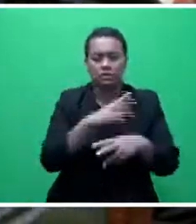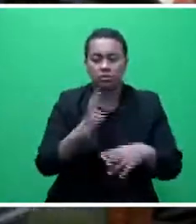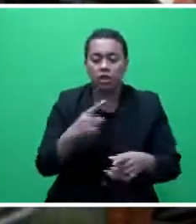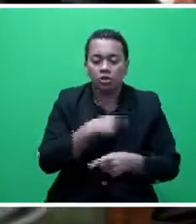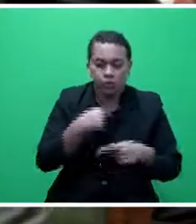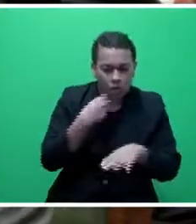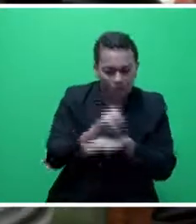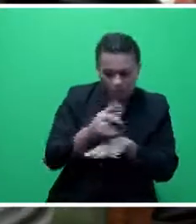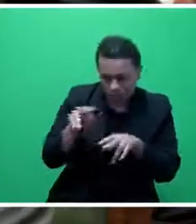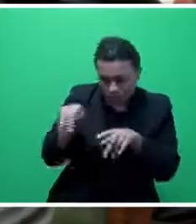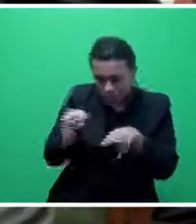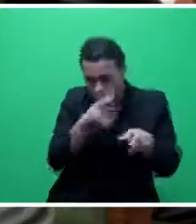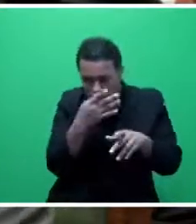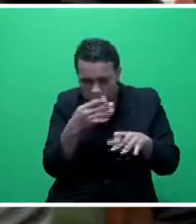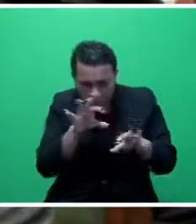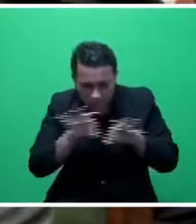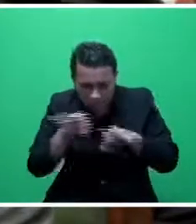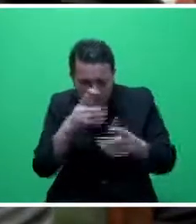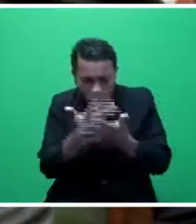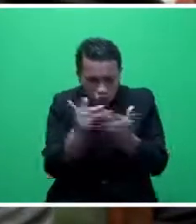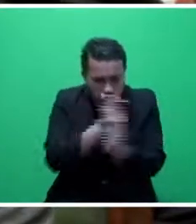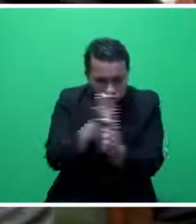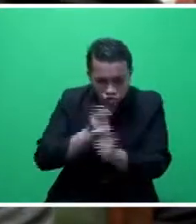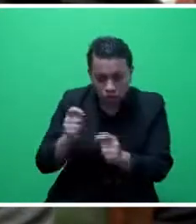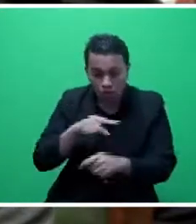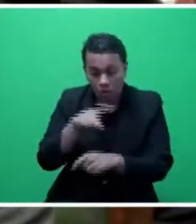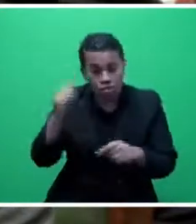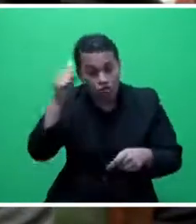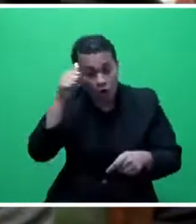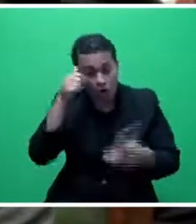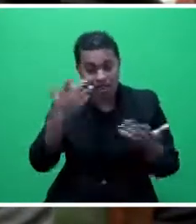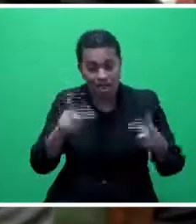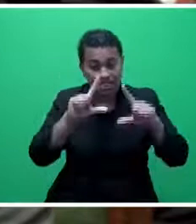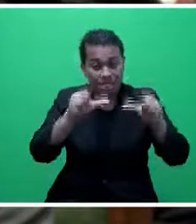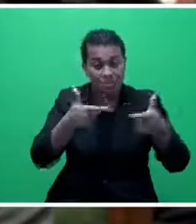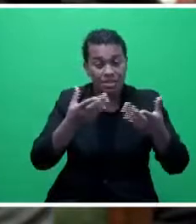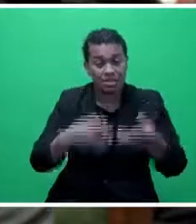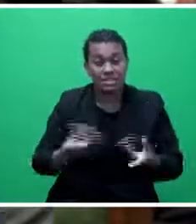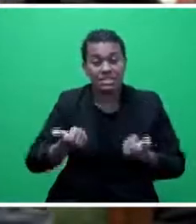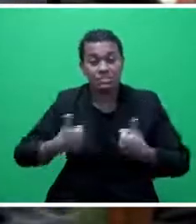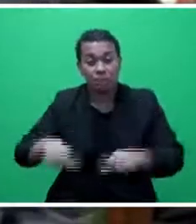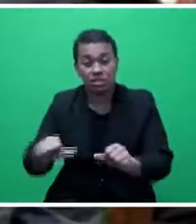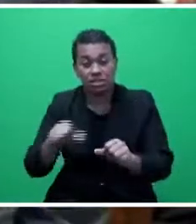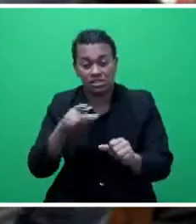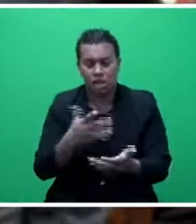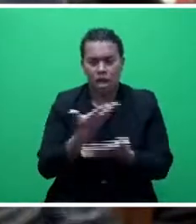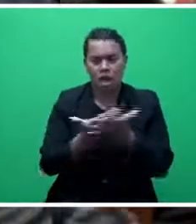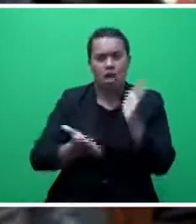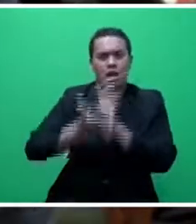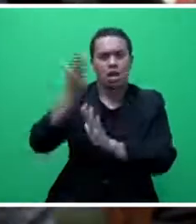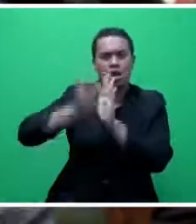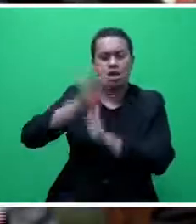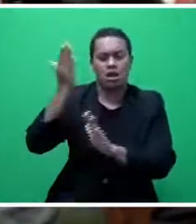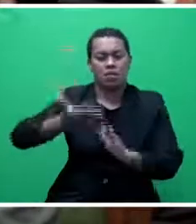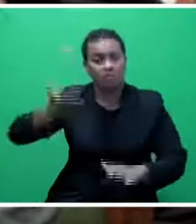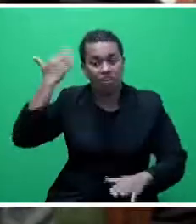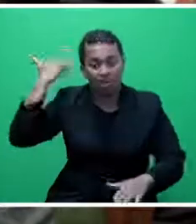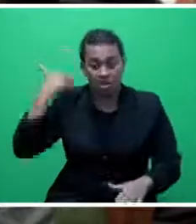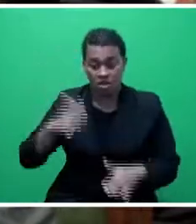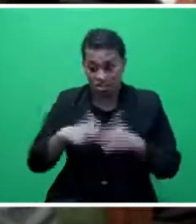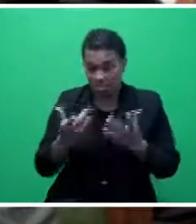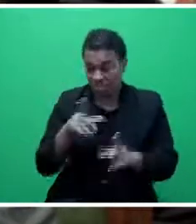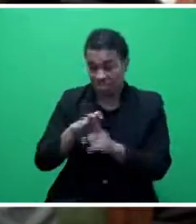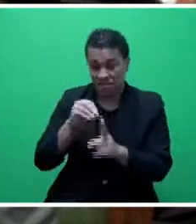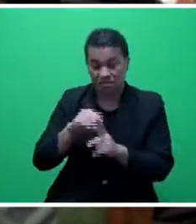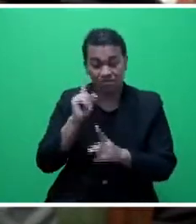everybody knows, that the term deposit rates were very high. So when the term deposit rates are very high, in other words, when you go and put